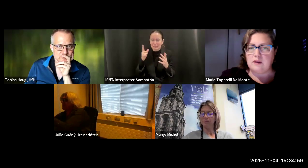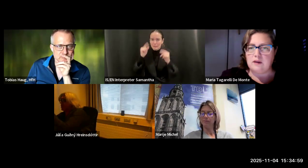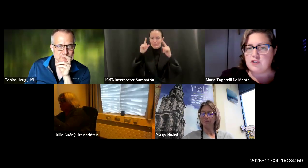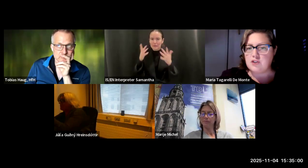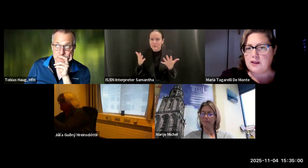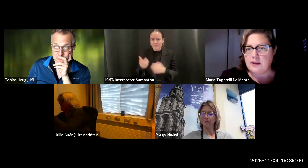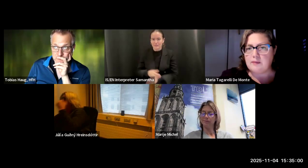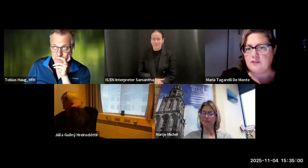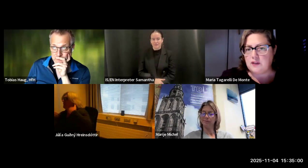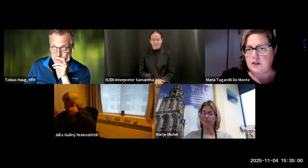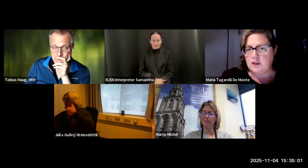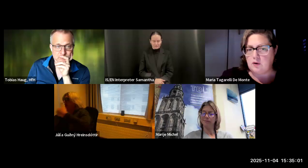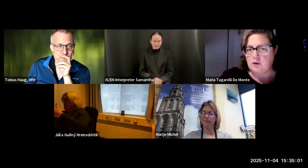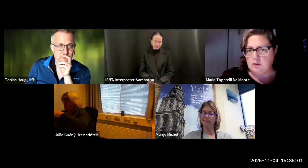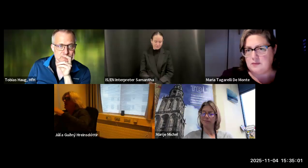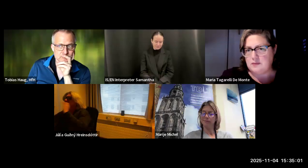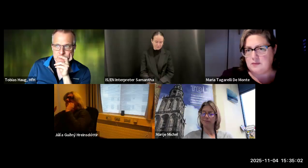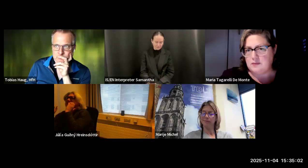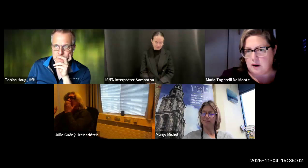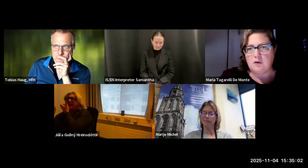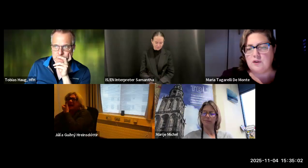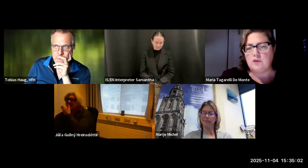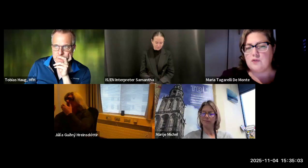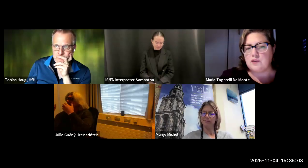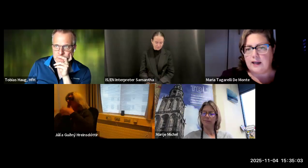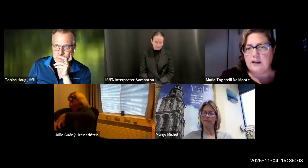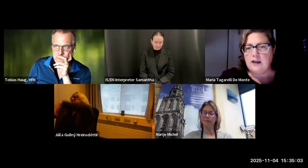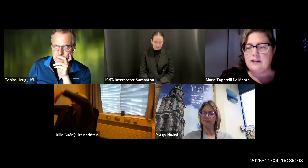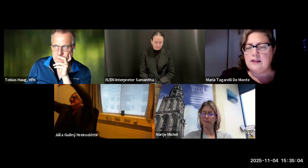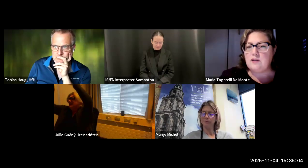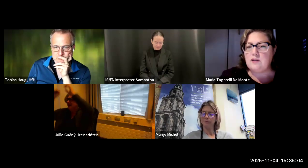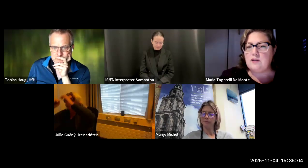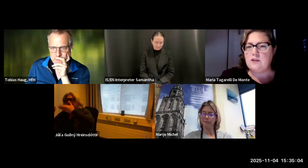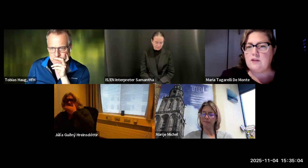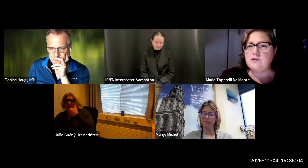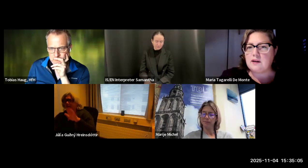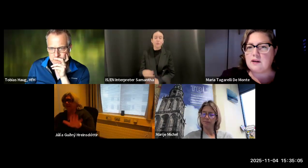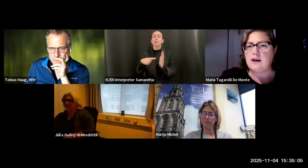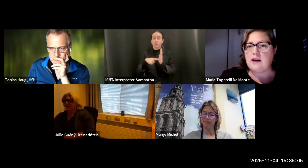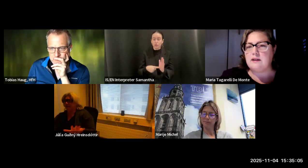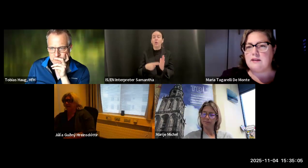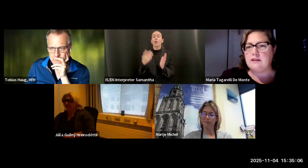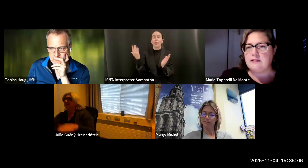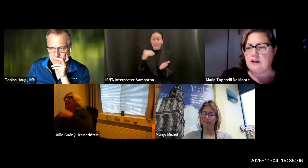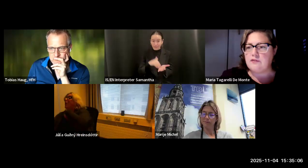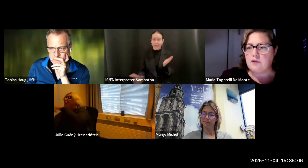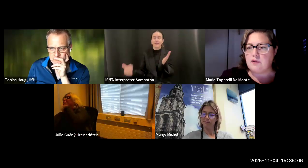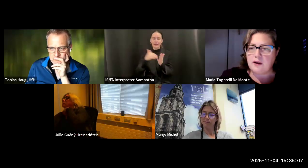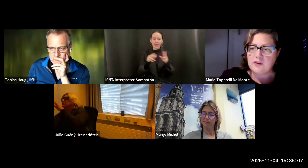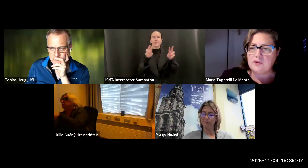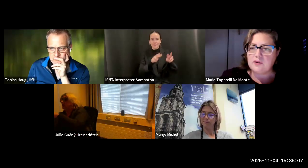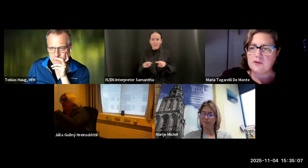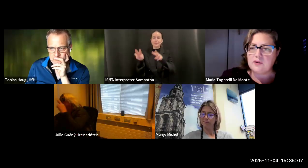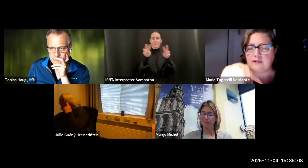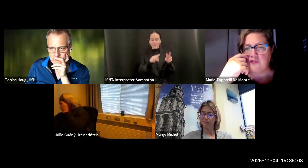So, showing them this video or this part over and over again, they do start to recognize the sign